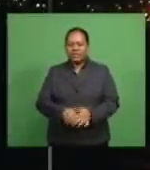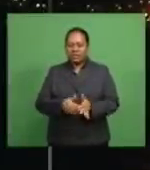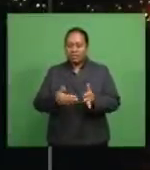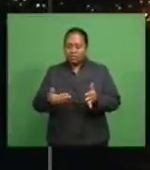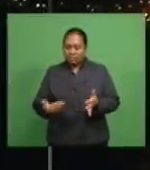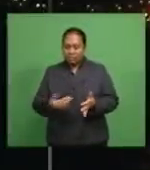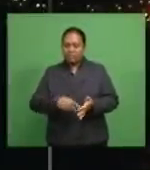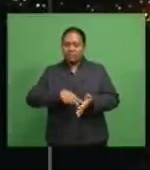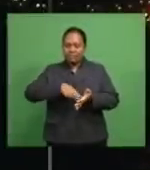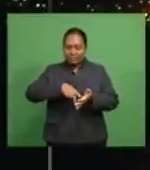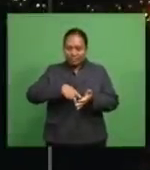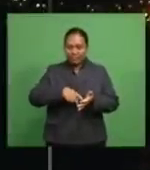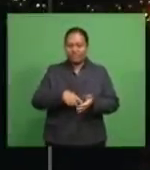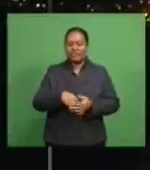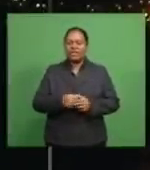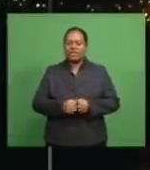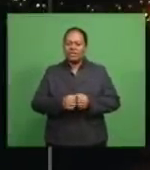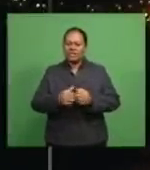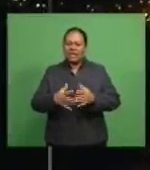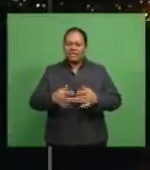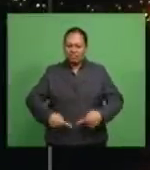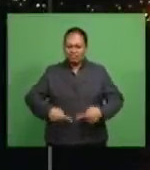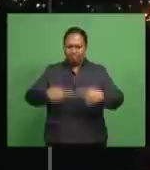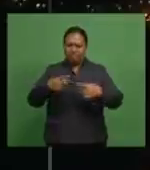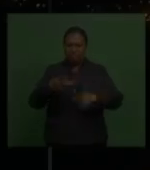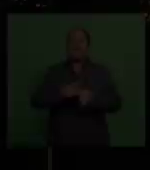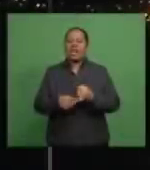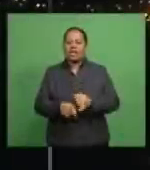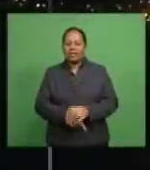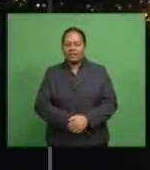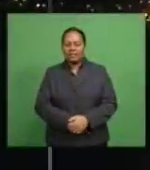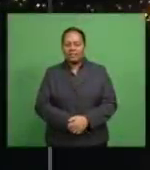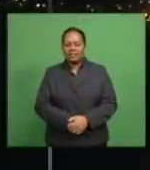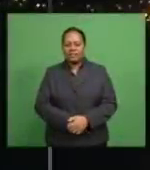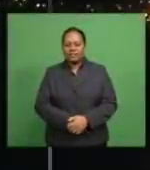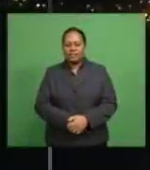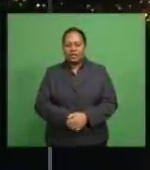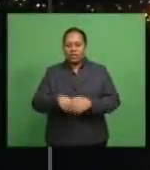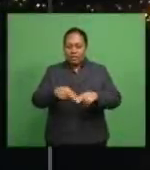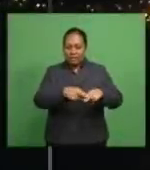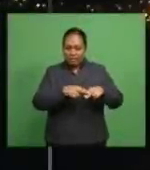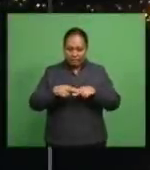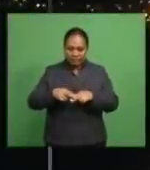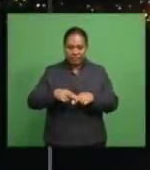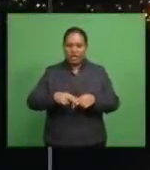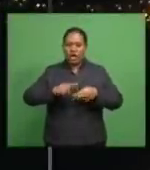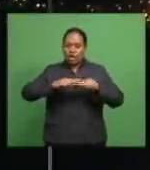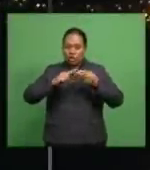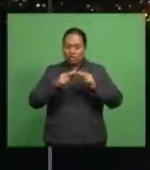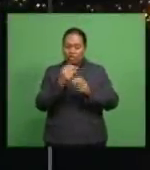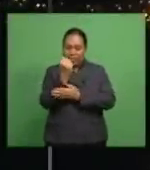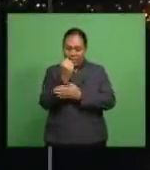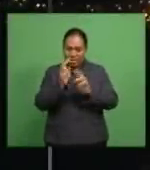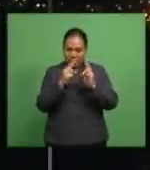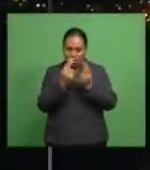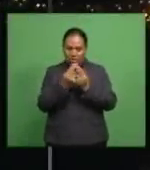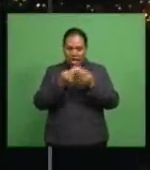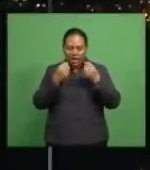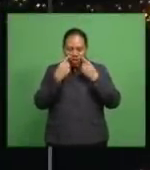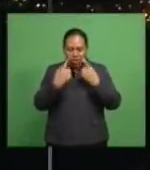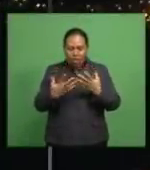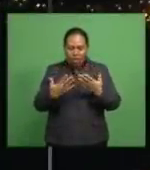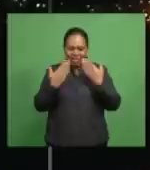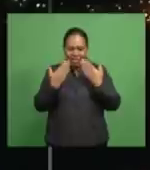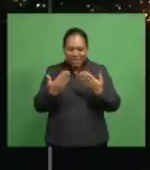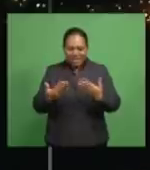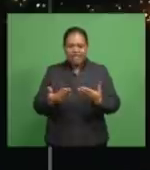by the NRL to start competition from the 28th of next month. The Fiji Rugby Union has expressed its appreciation to its